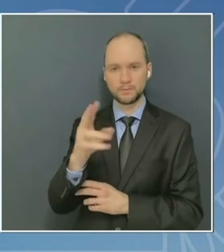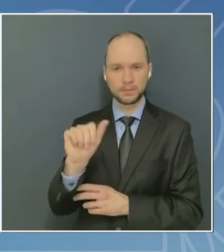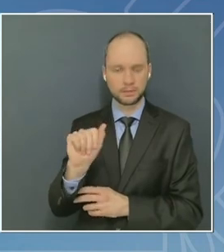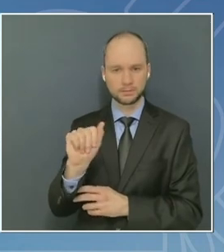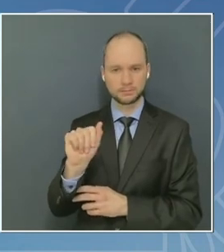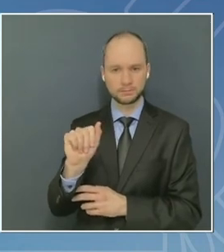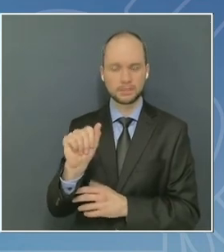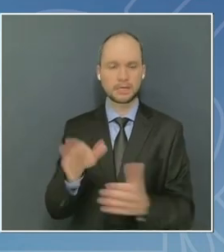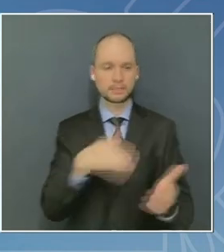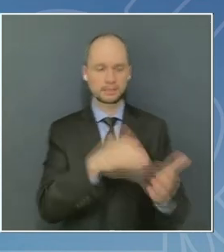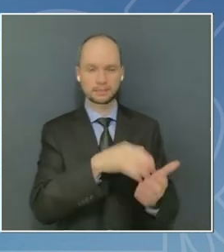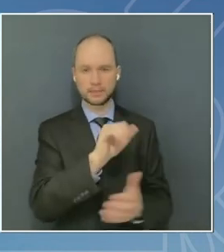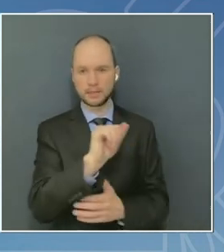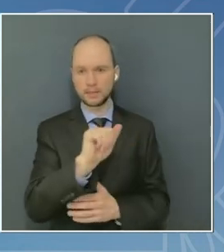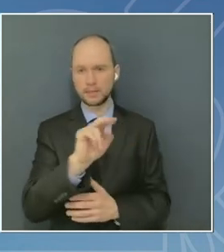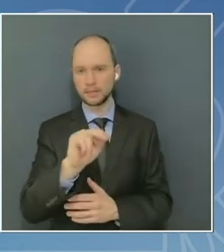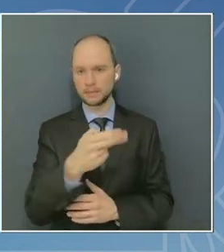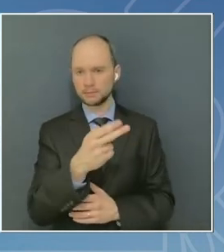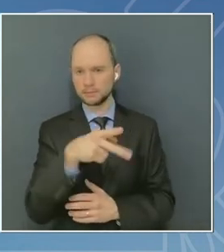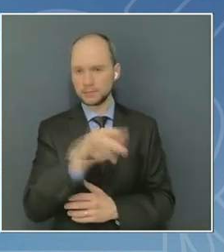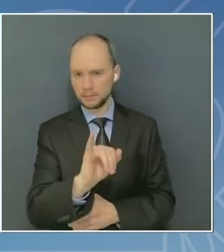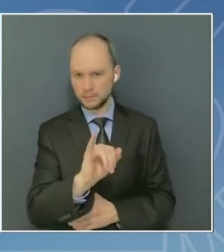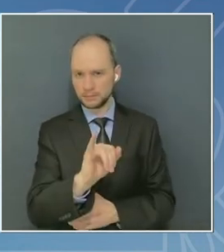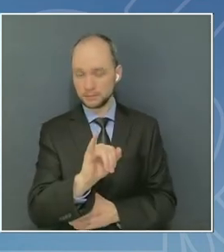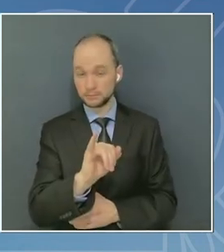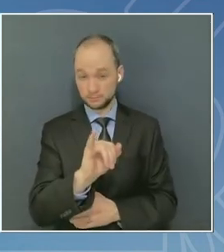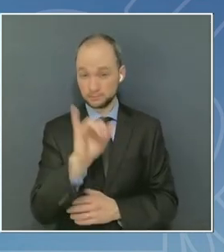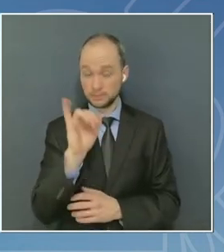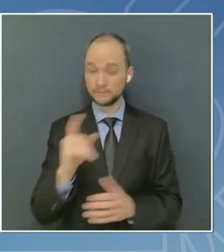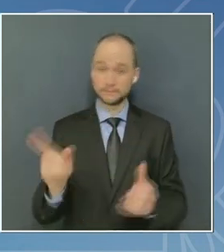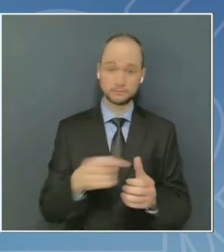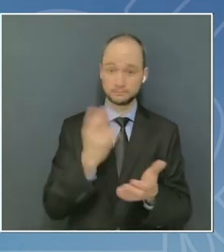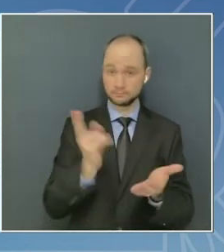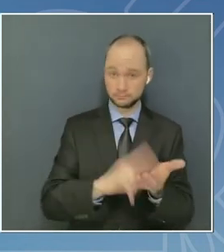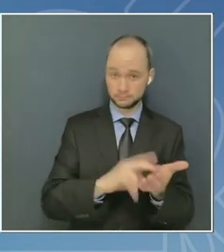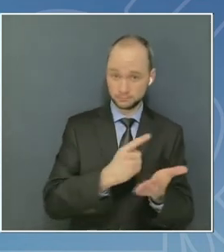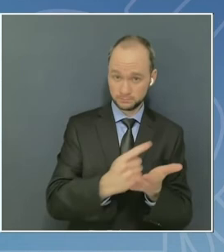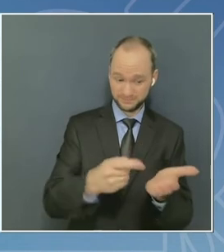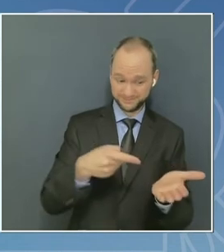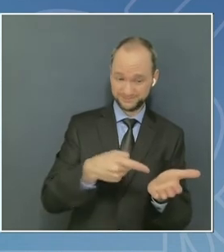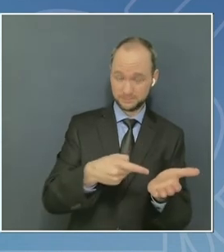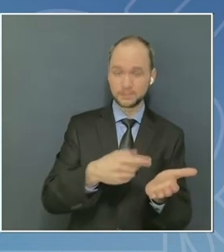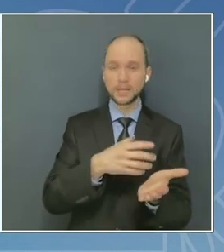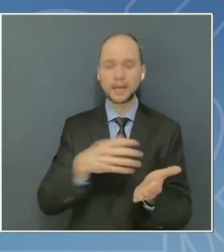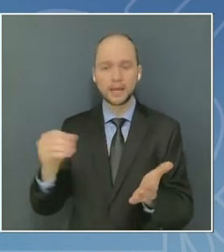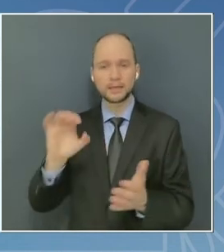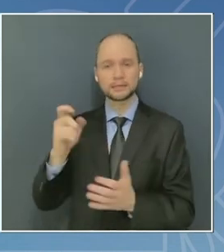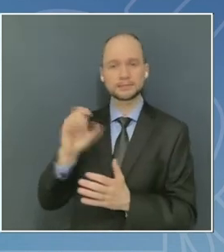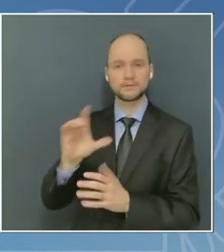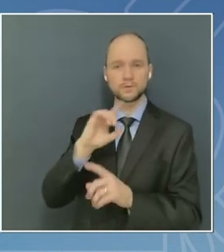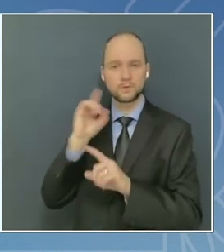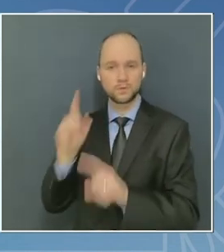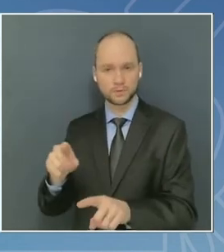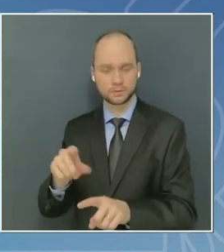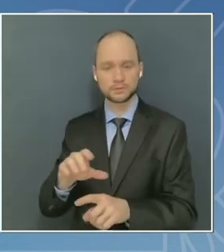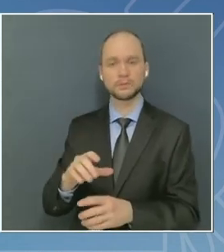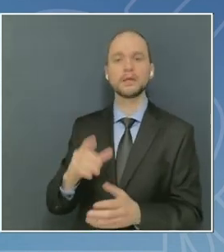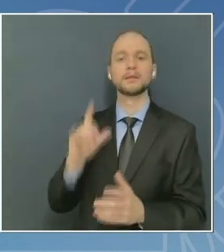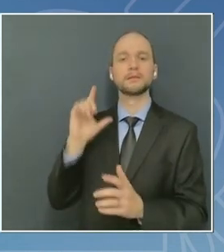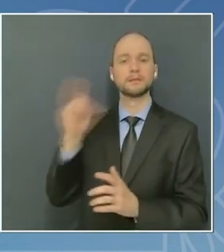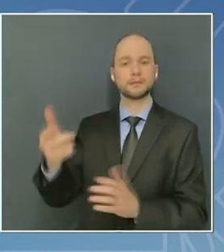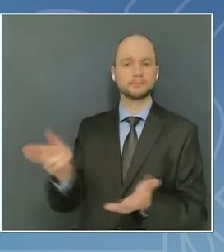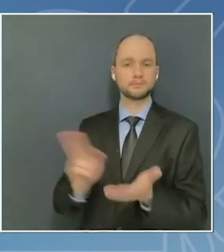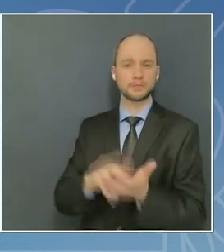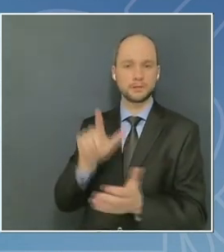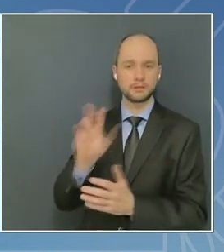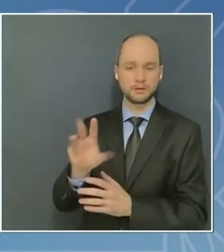and Pacific Islanders. It followed on with the executive order that Crystal spoke about so eloquently before and the signing of the COVID-19 Hate Crimes Act. And with